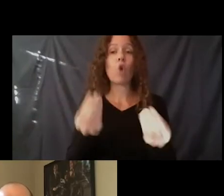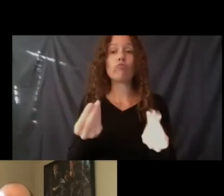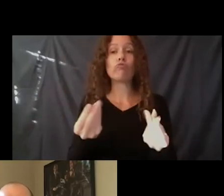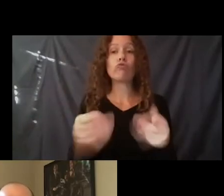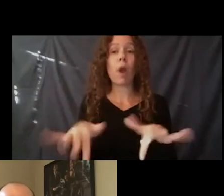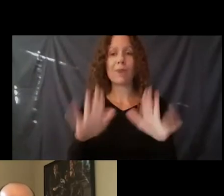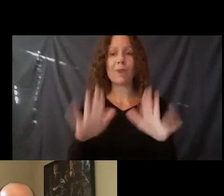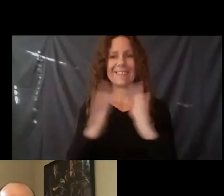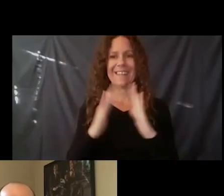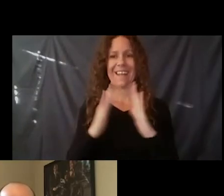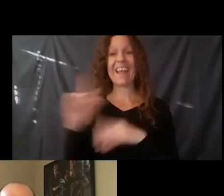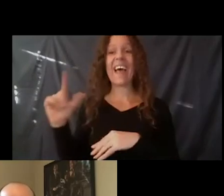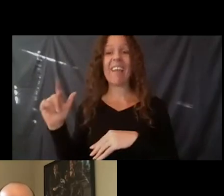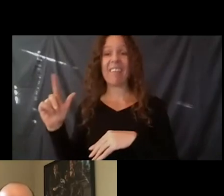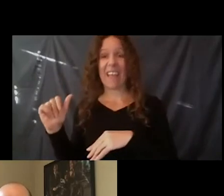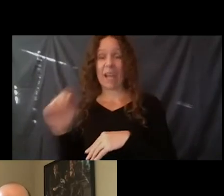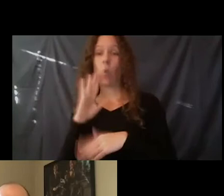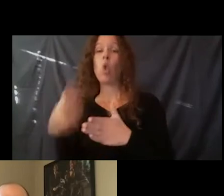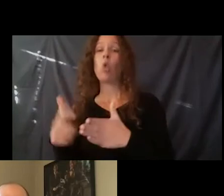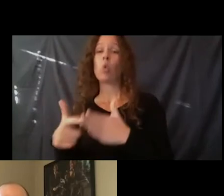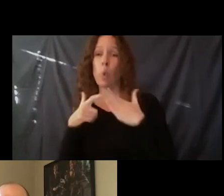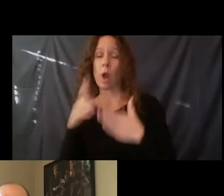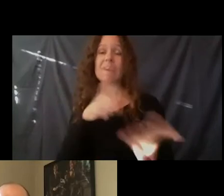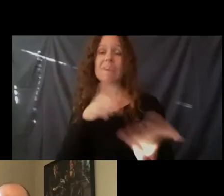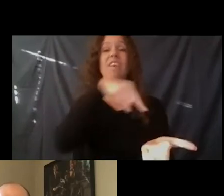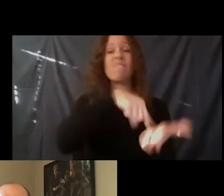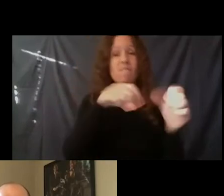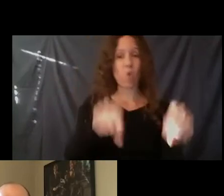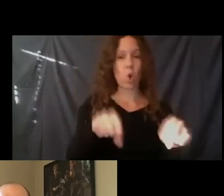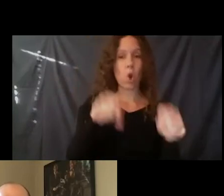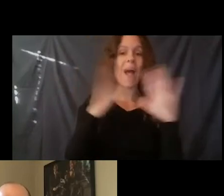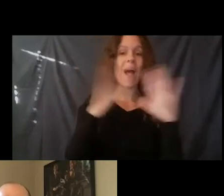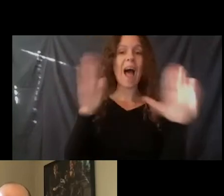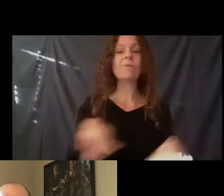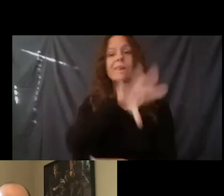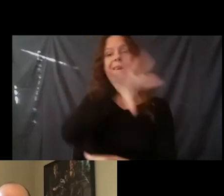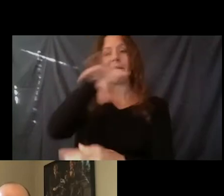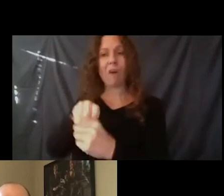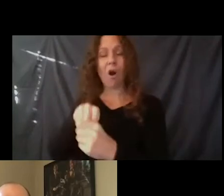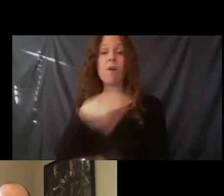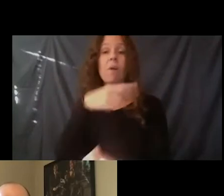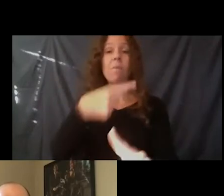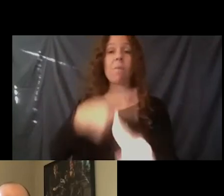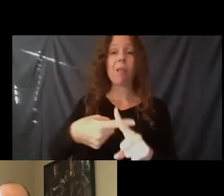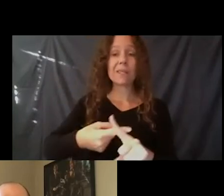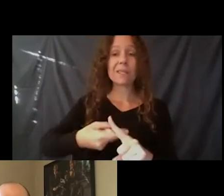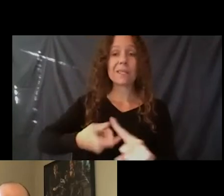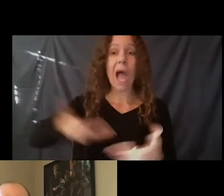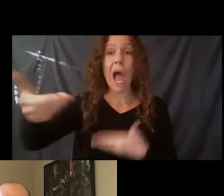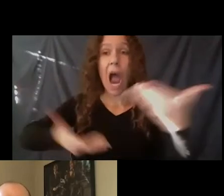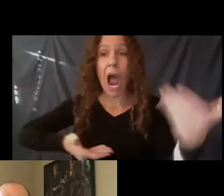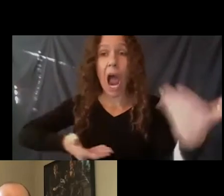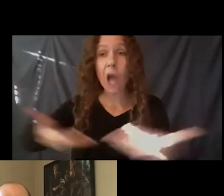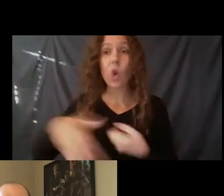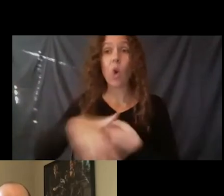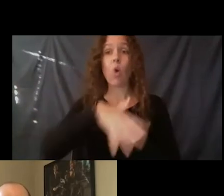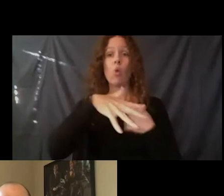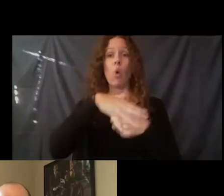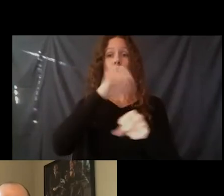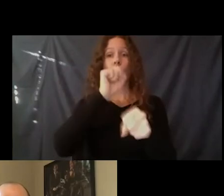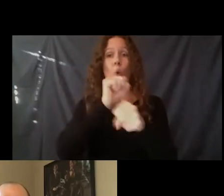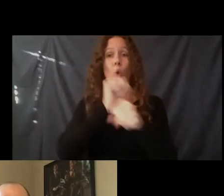include affordable housing as part of that project and hire local workers at good living